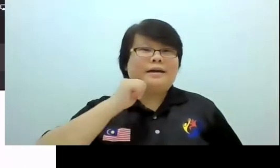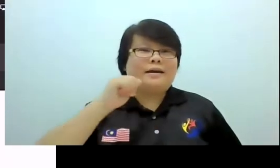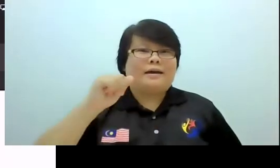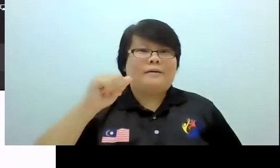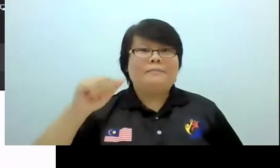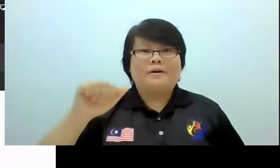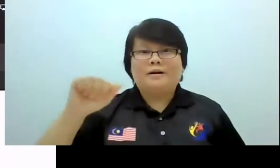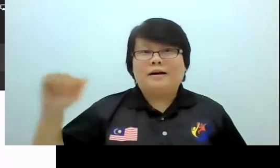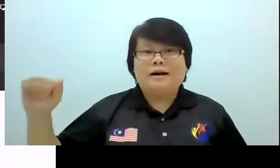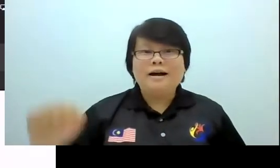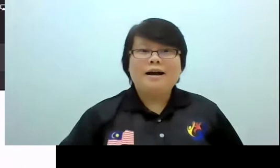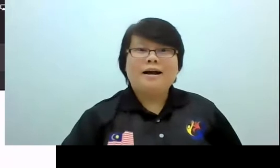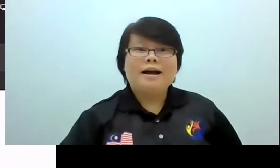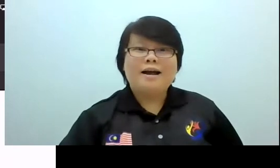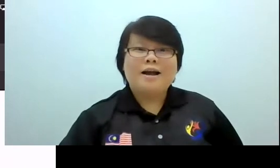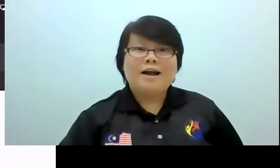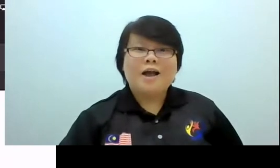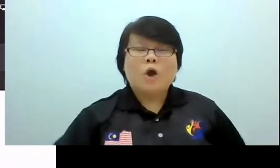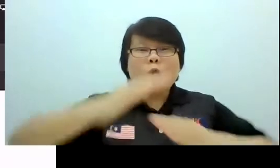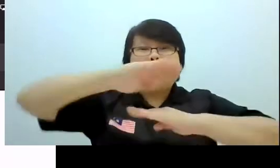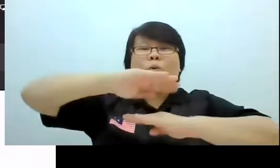See, I am a